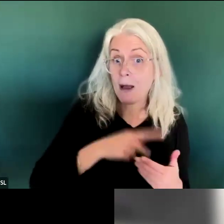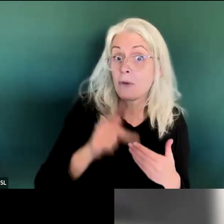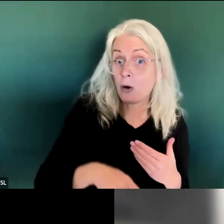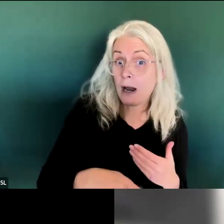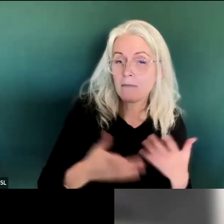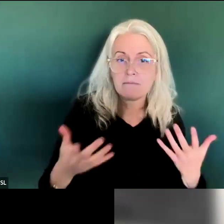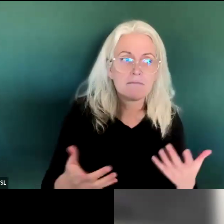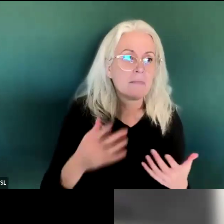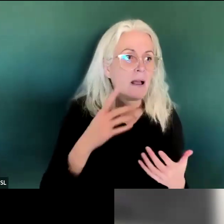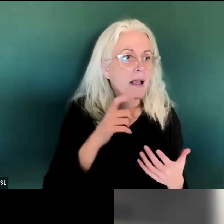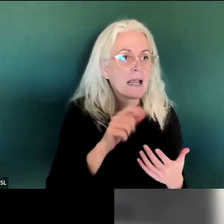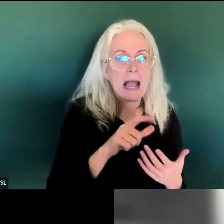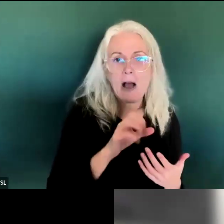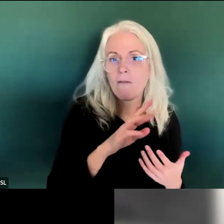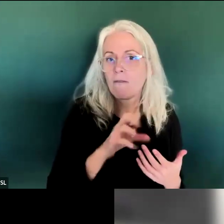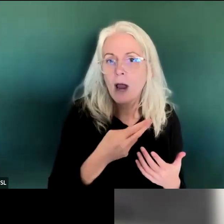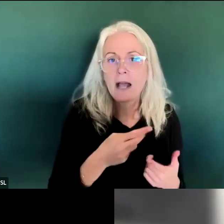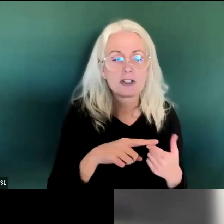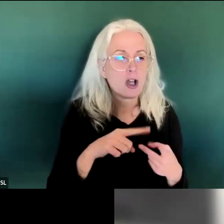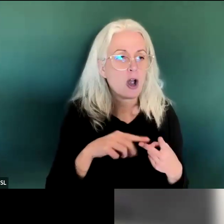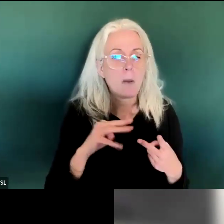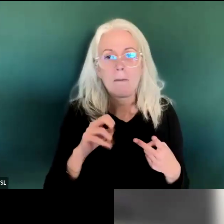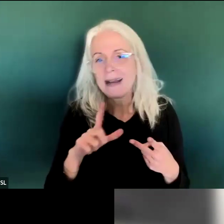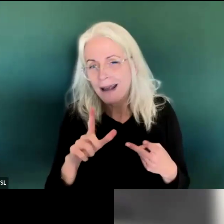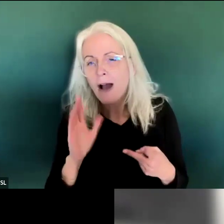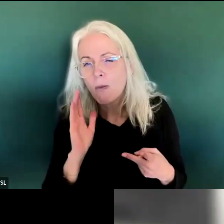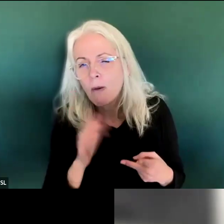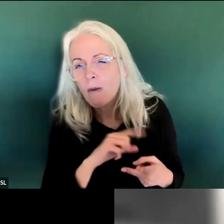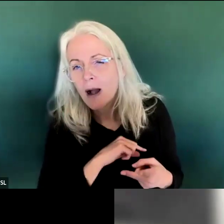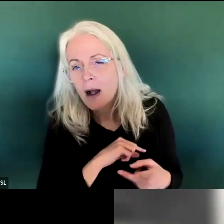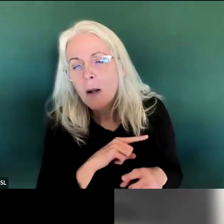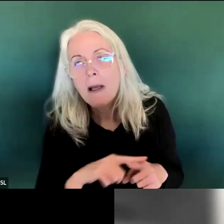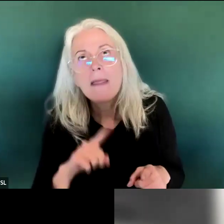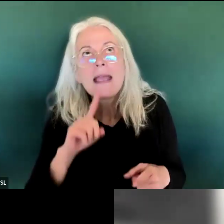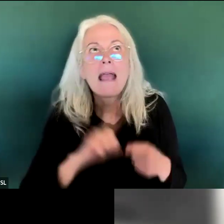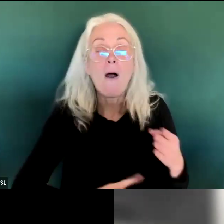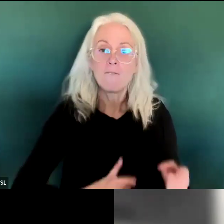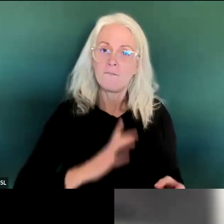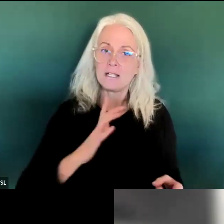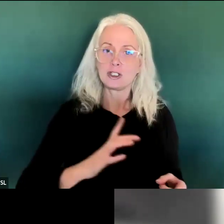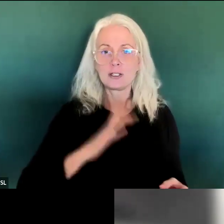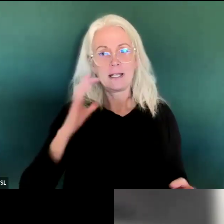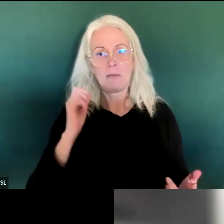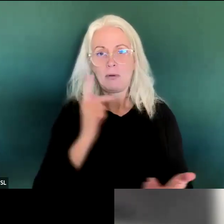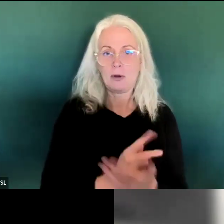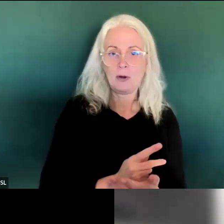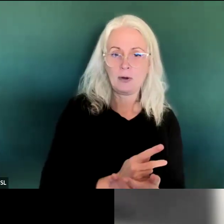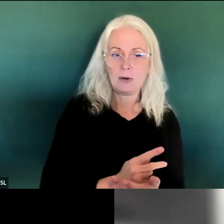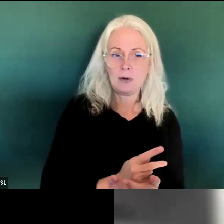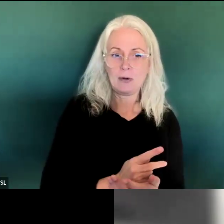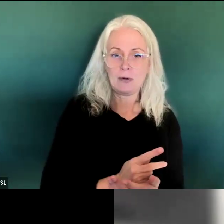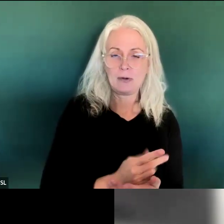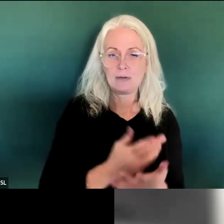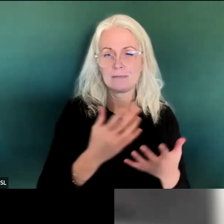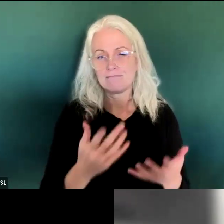such as CalFresh or you're on Medi-Cal, you should qualify, but they won't be officially deemed as they are